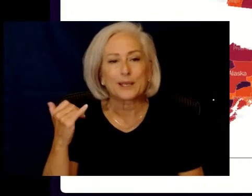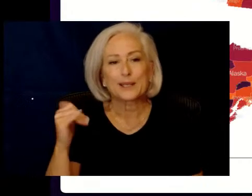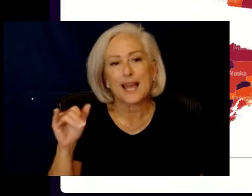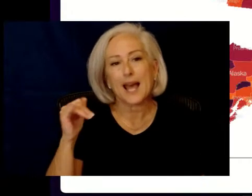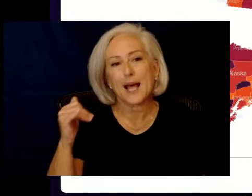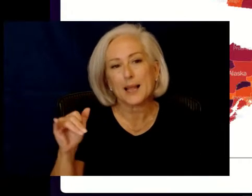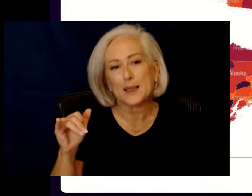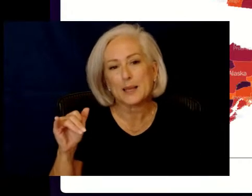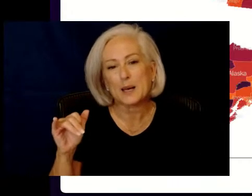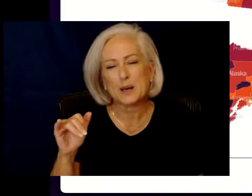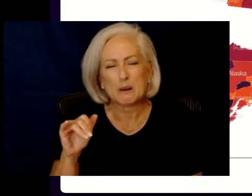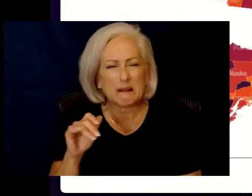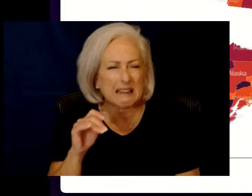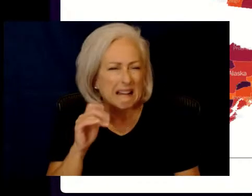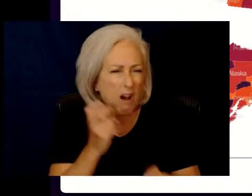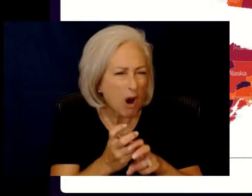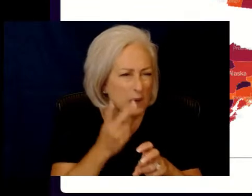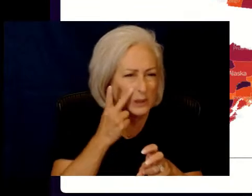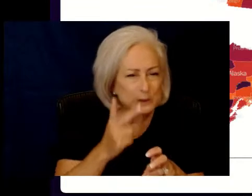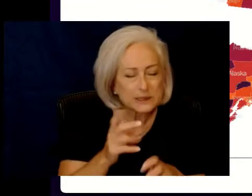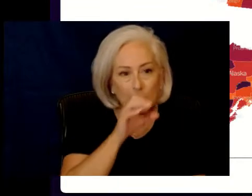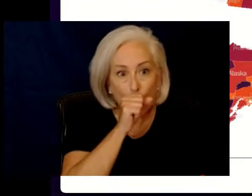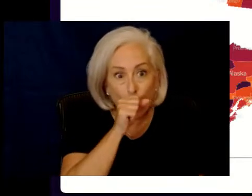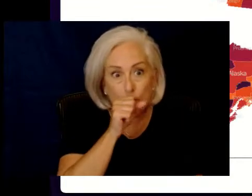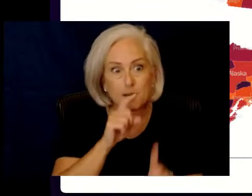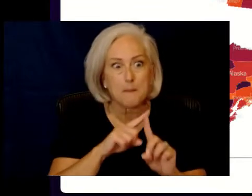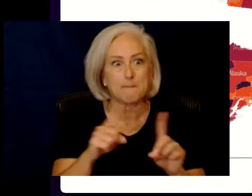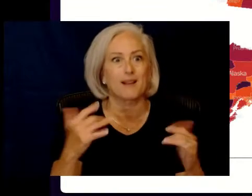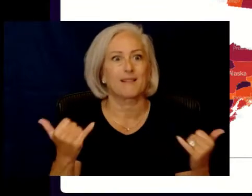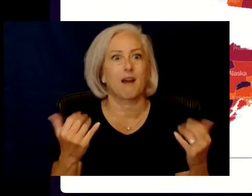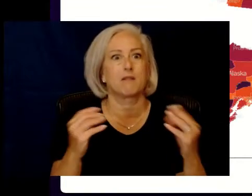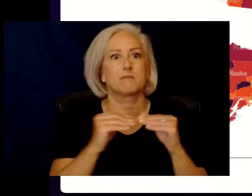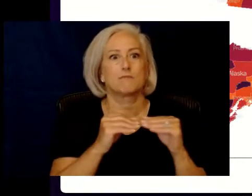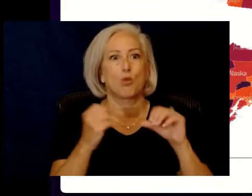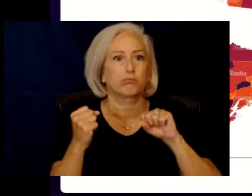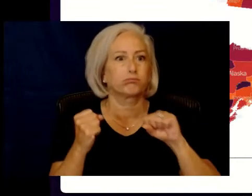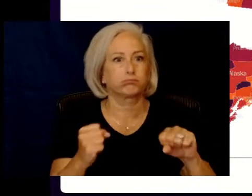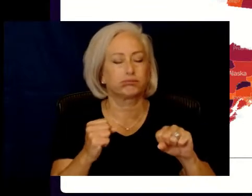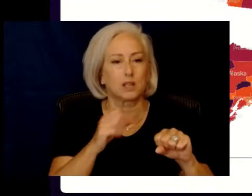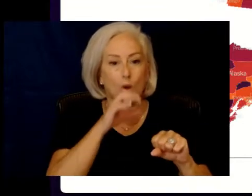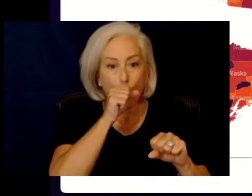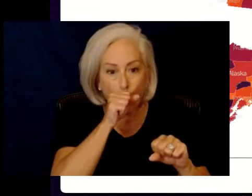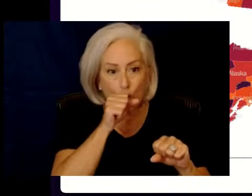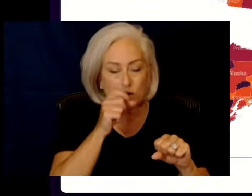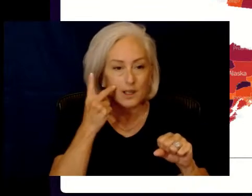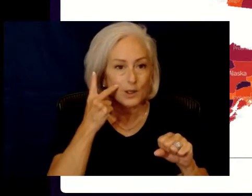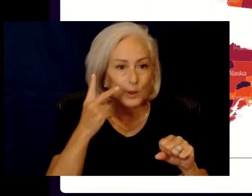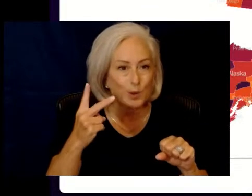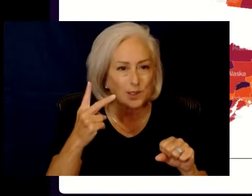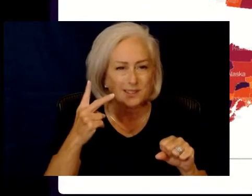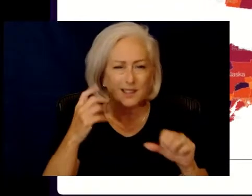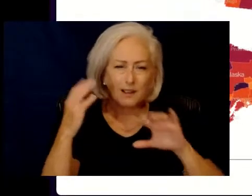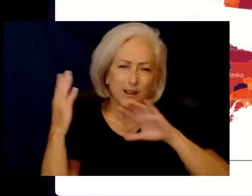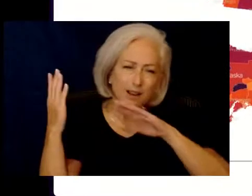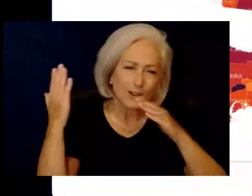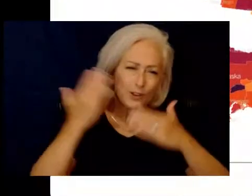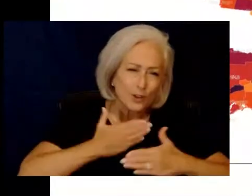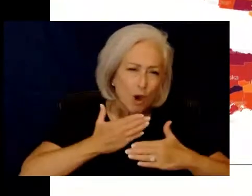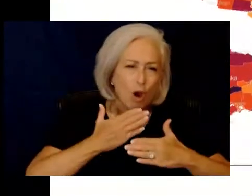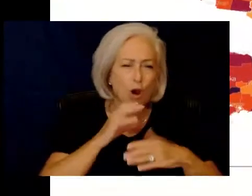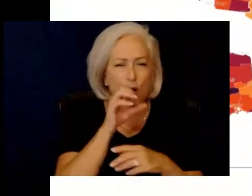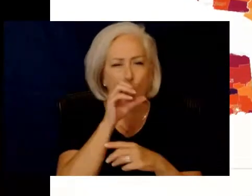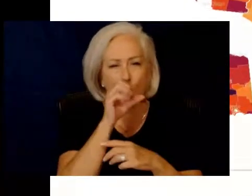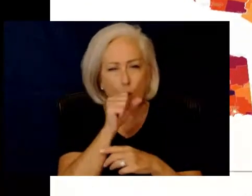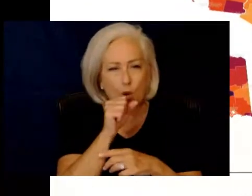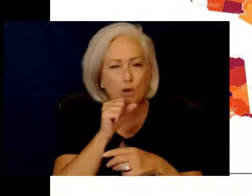barely tell. But now it's got a lot more orange in it. And you can see some real hot spots where the really deep colored and the darker colors are. We're